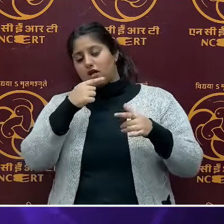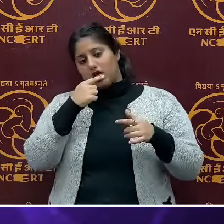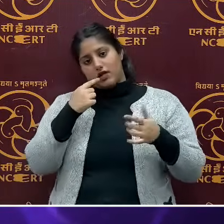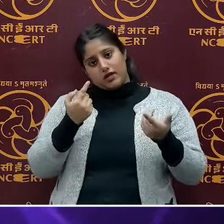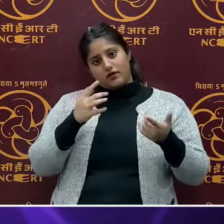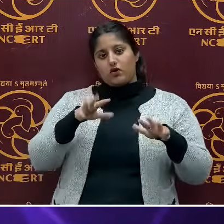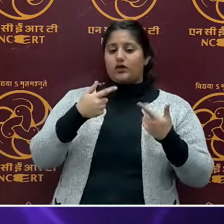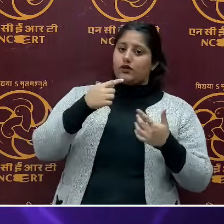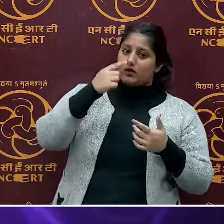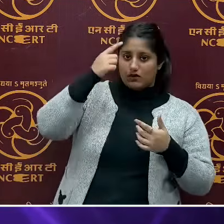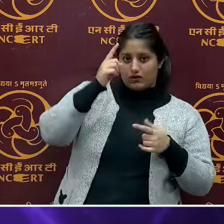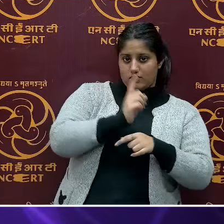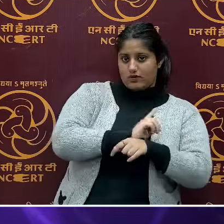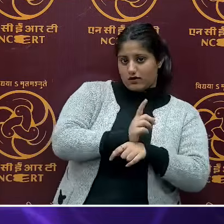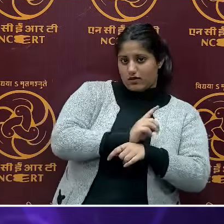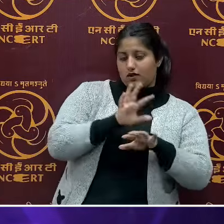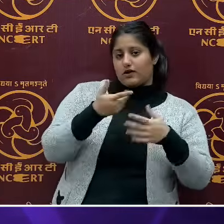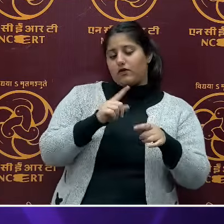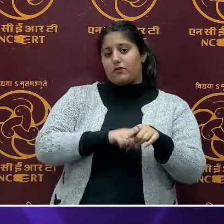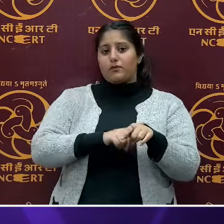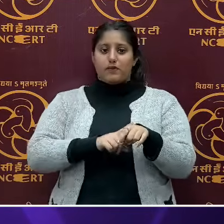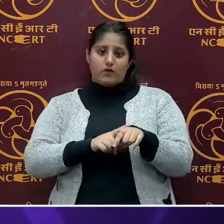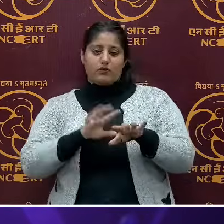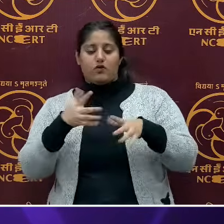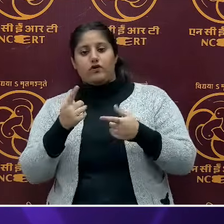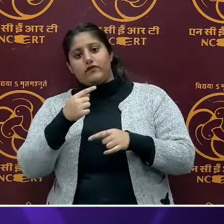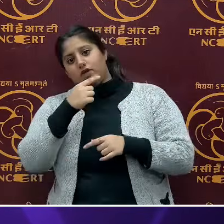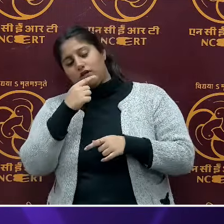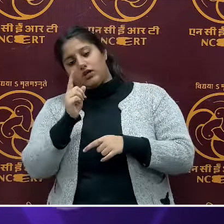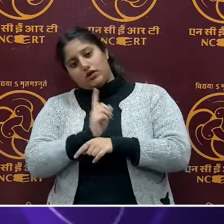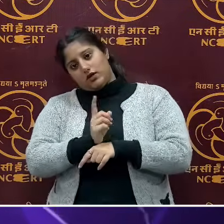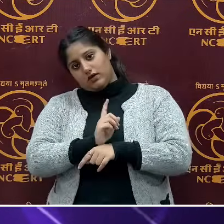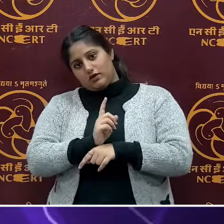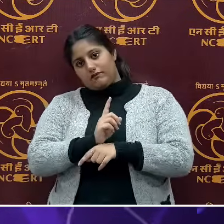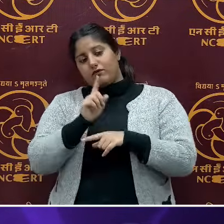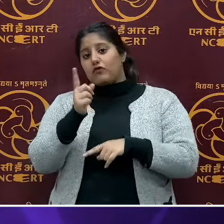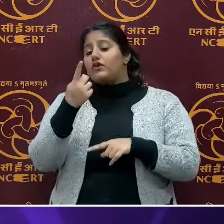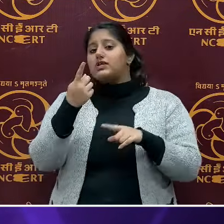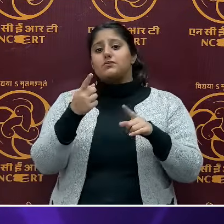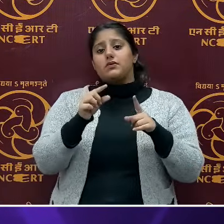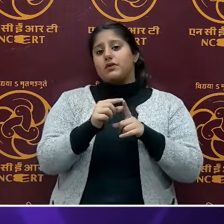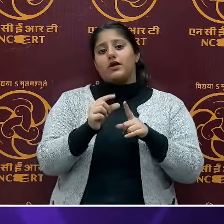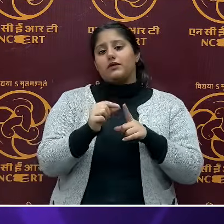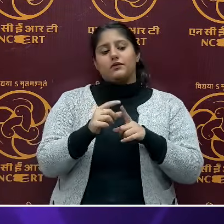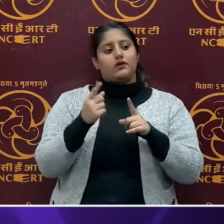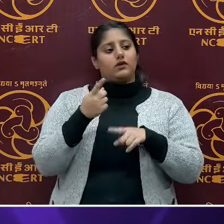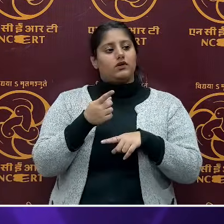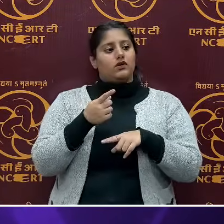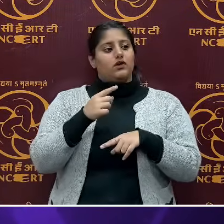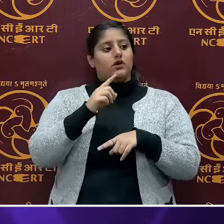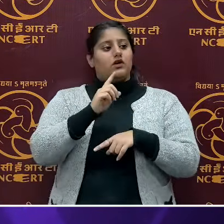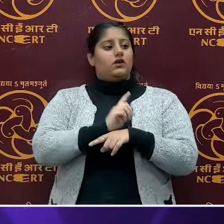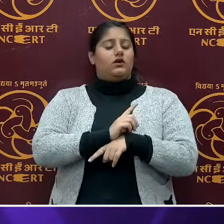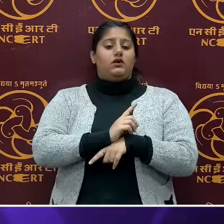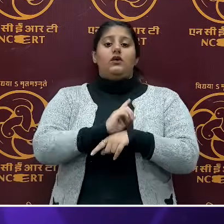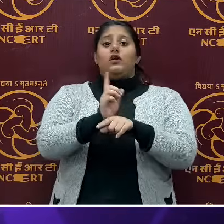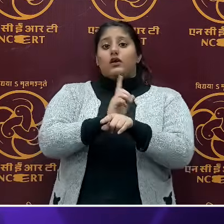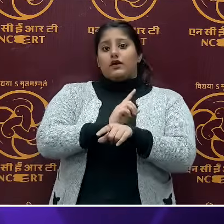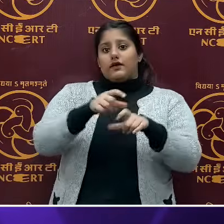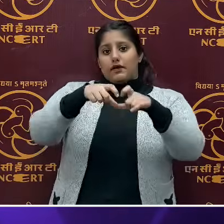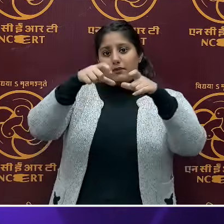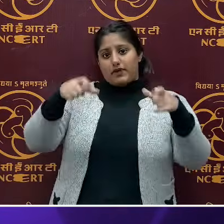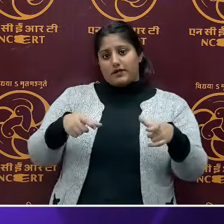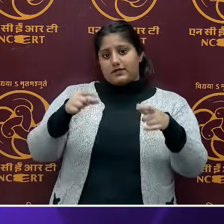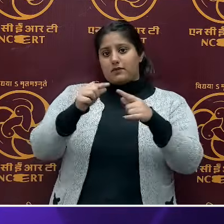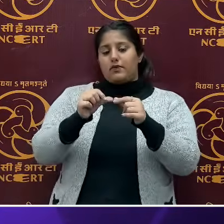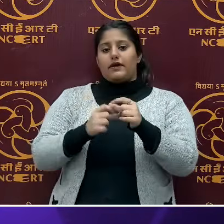grey. Yes. Here the brown or grey. So for the first part, number of grey bricks in the pattern. So